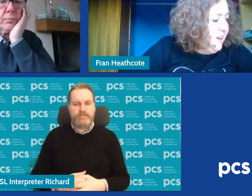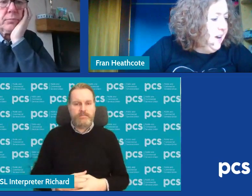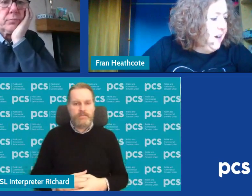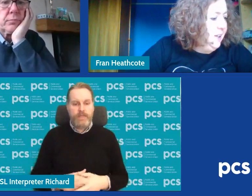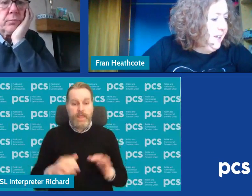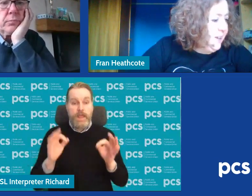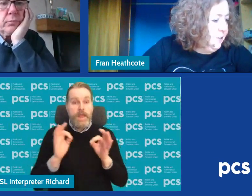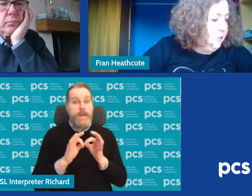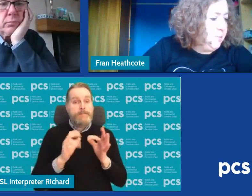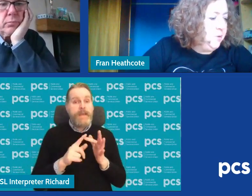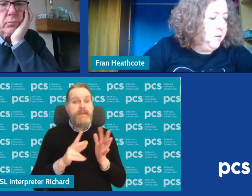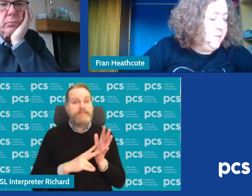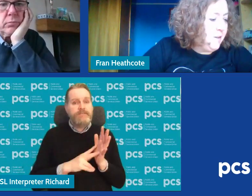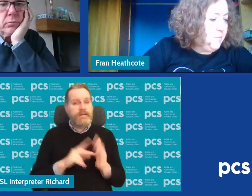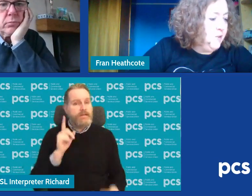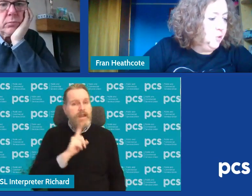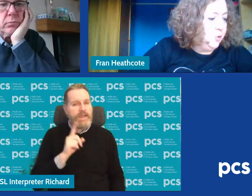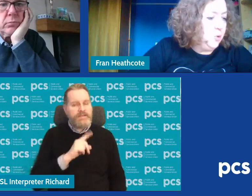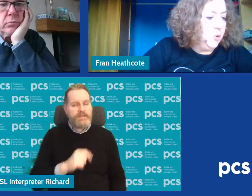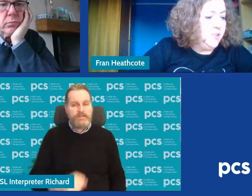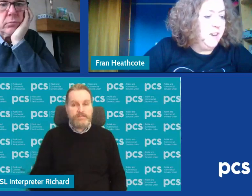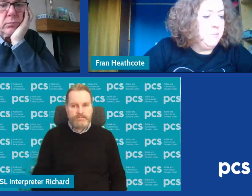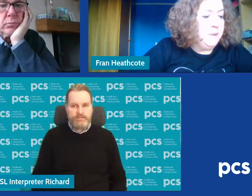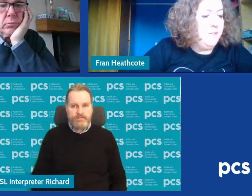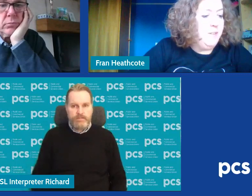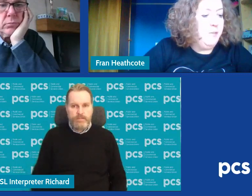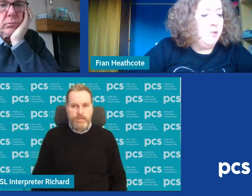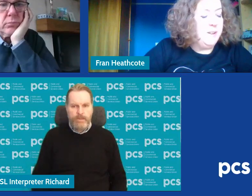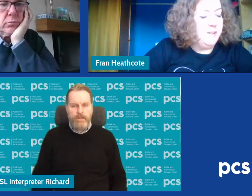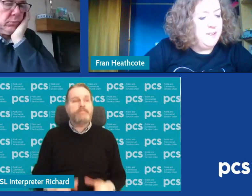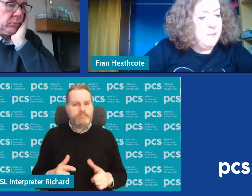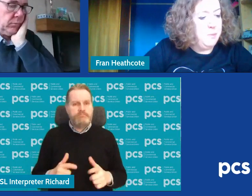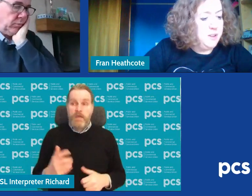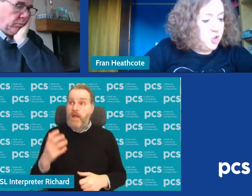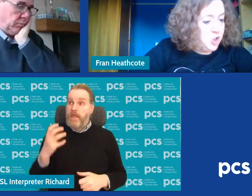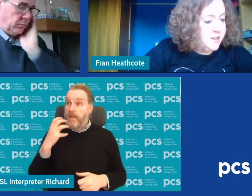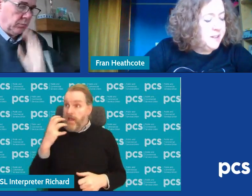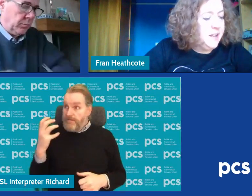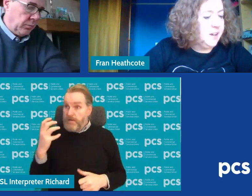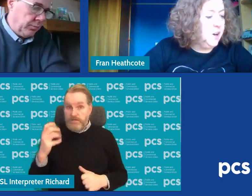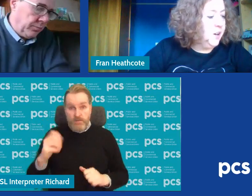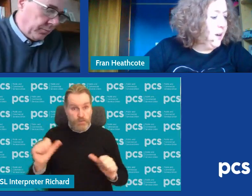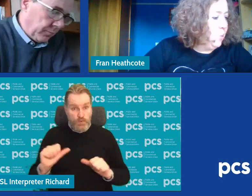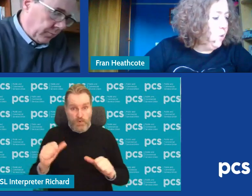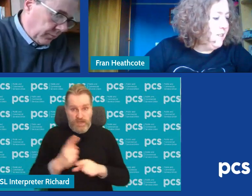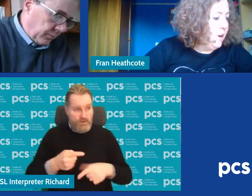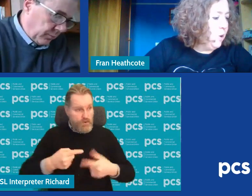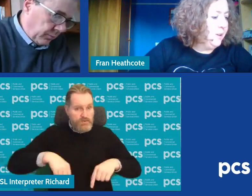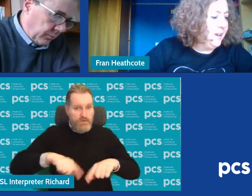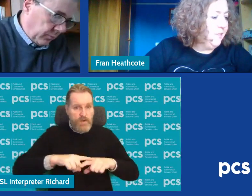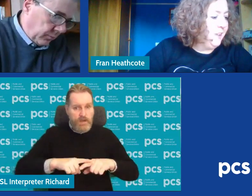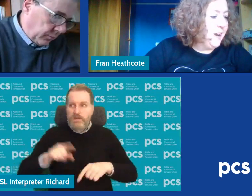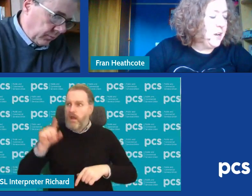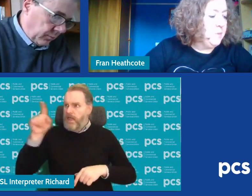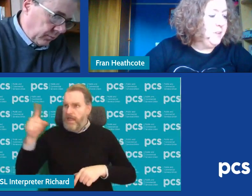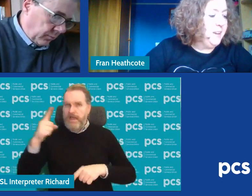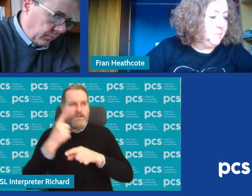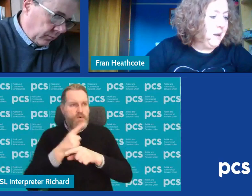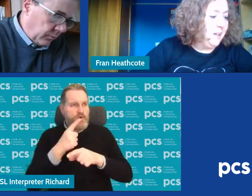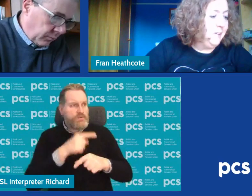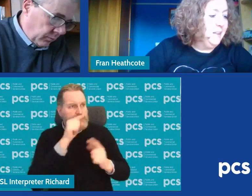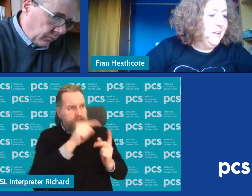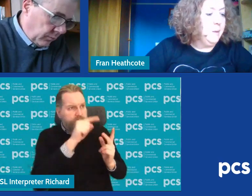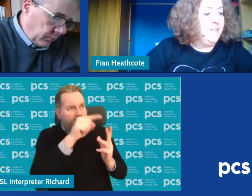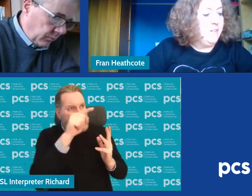says, unlike other groups who seem to have meaningful talks, the government haven't even got around the table with us yet. Can't help worry they're holding out for the outcome of the